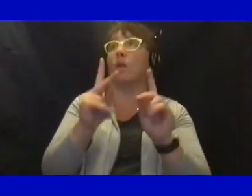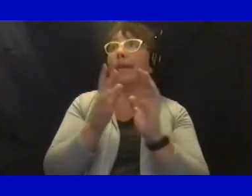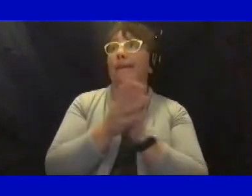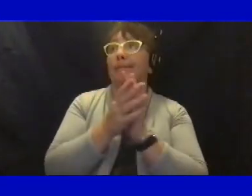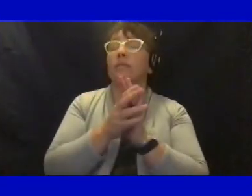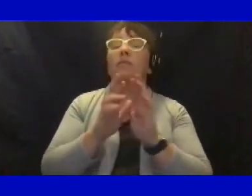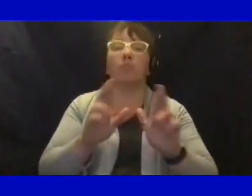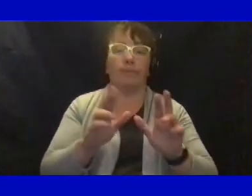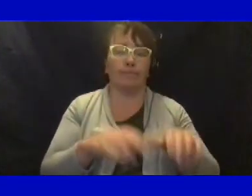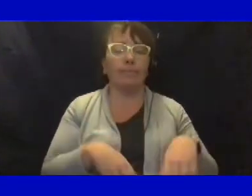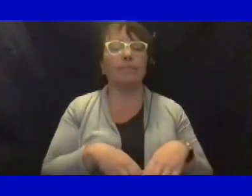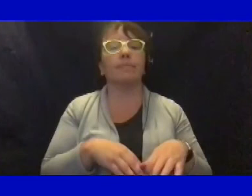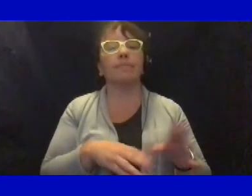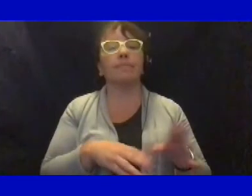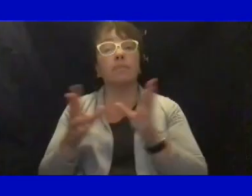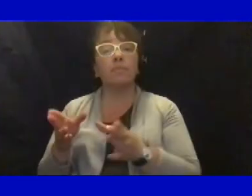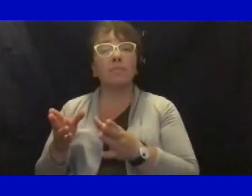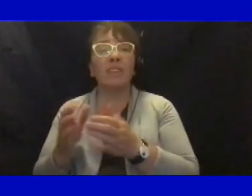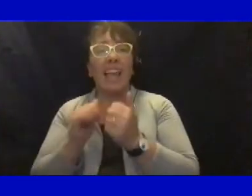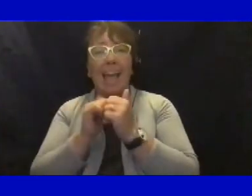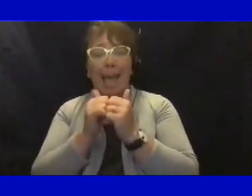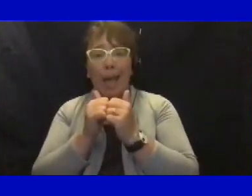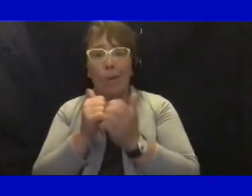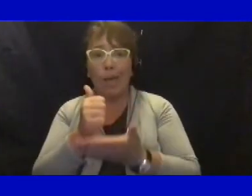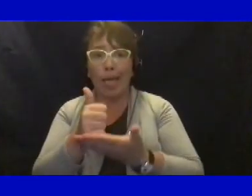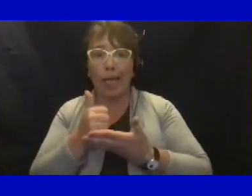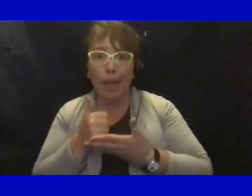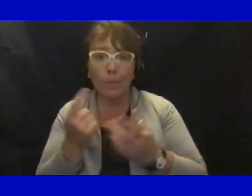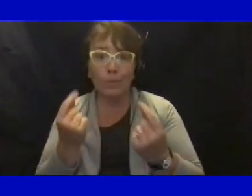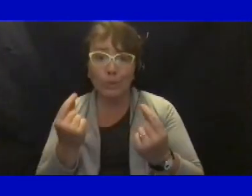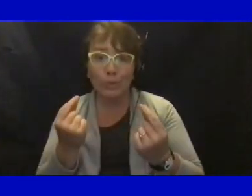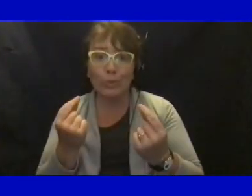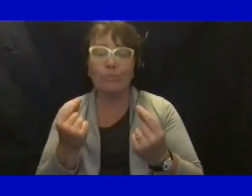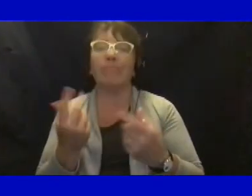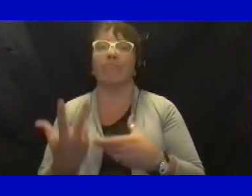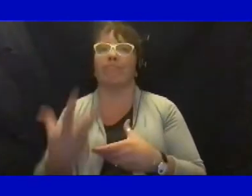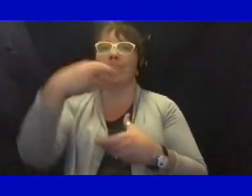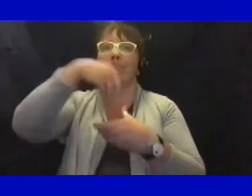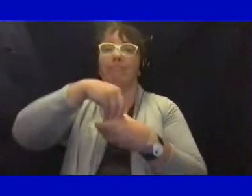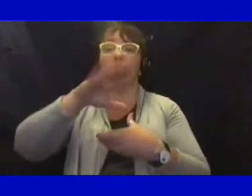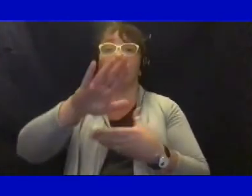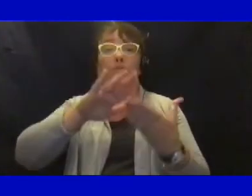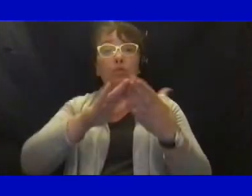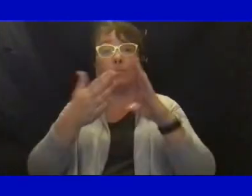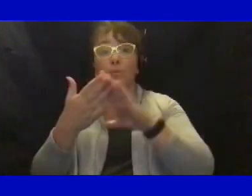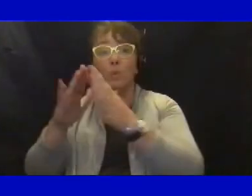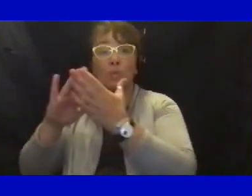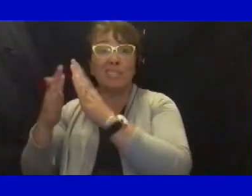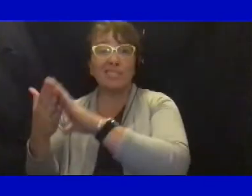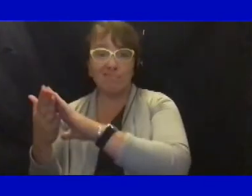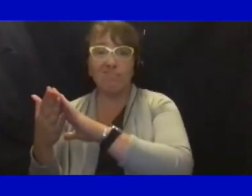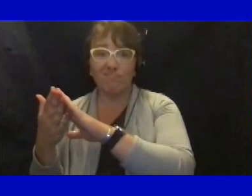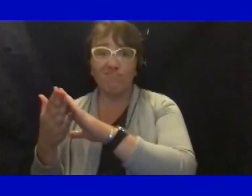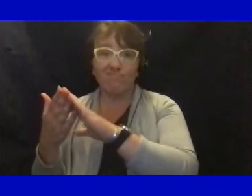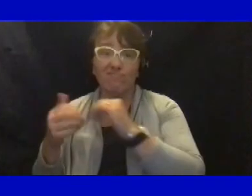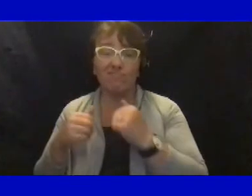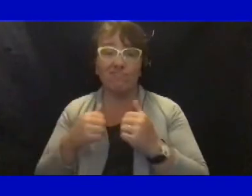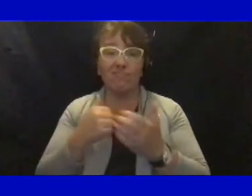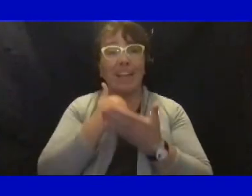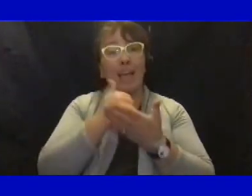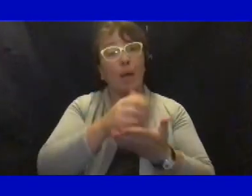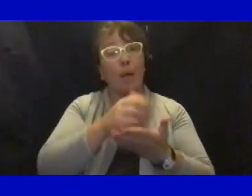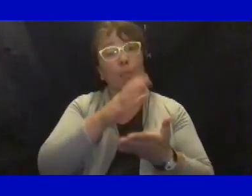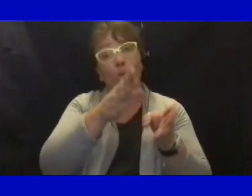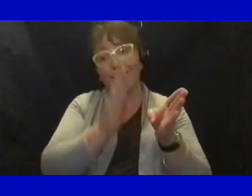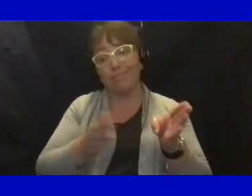involved, find ways to help your neighbors out, volunteer, help your community, do whatever you can to make sure that all of us in this